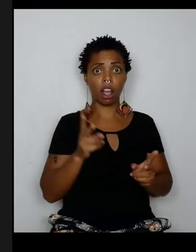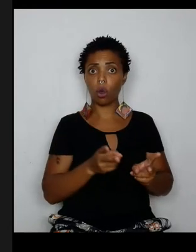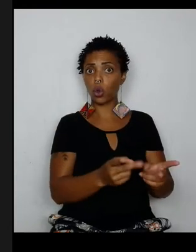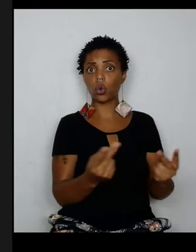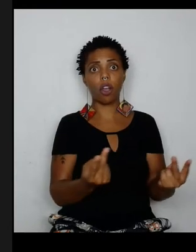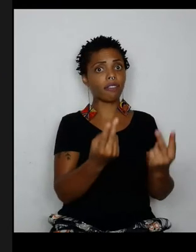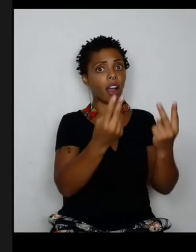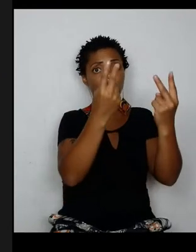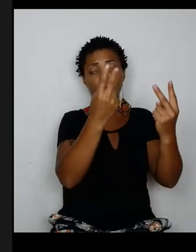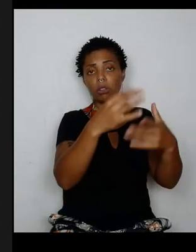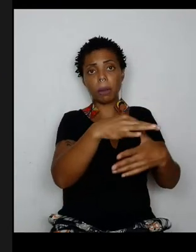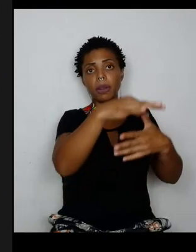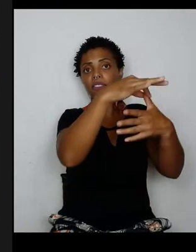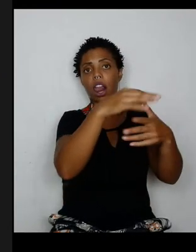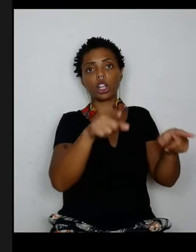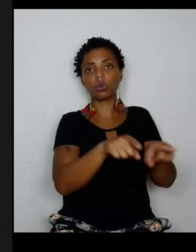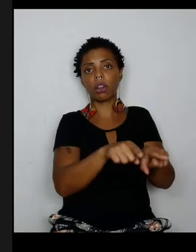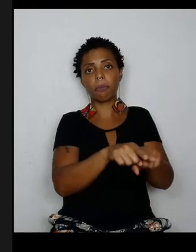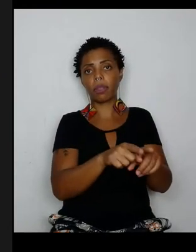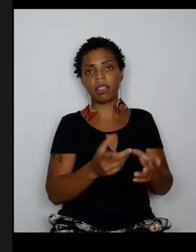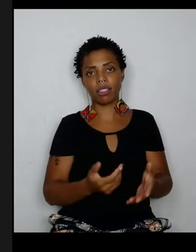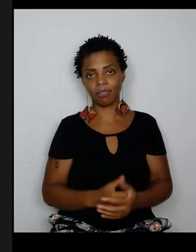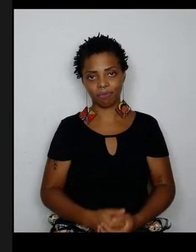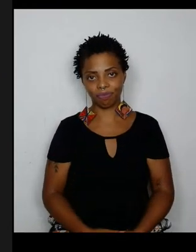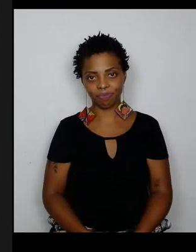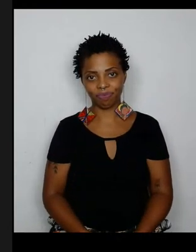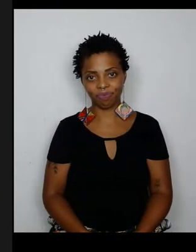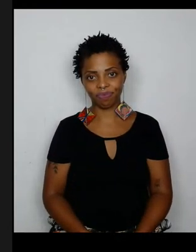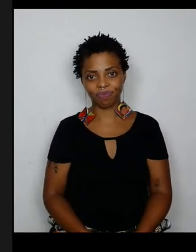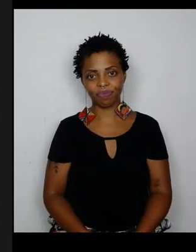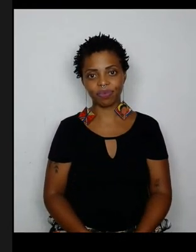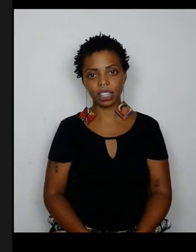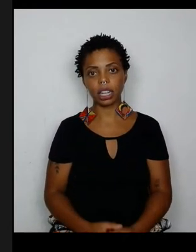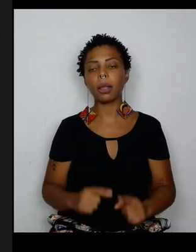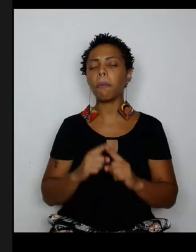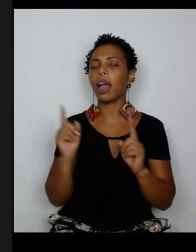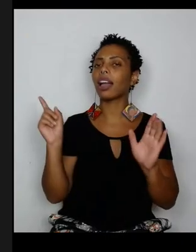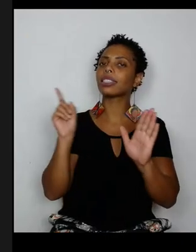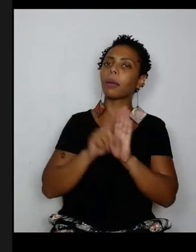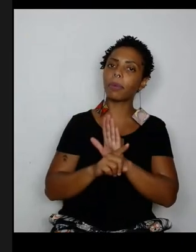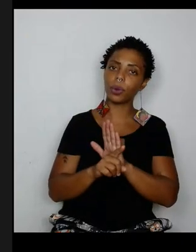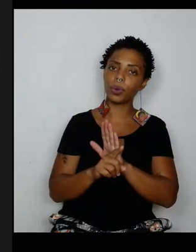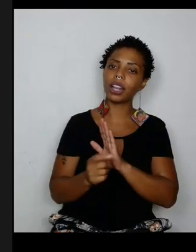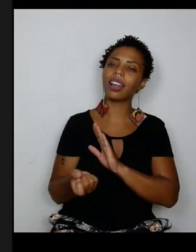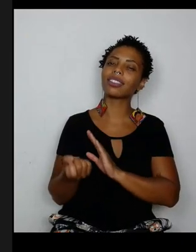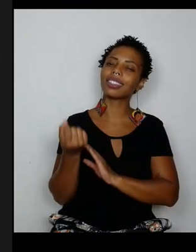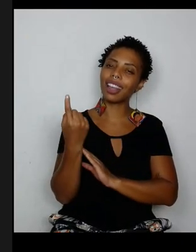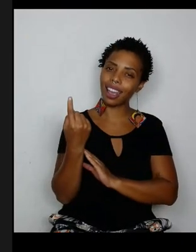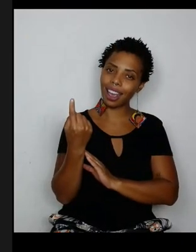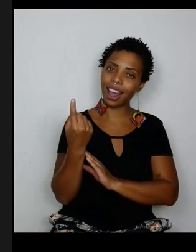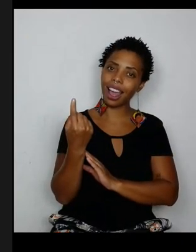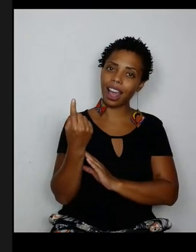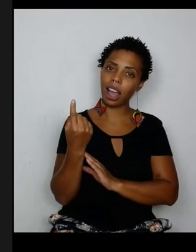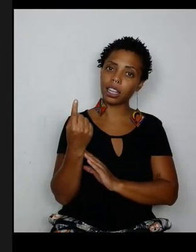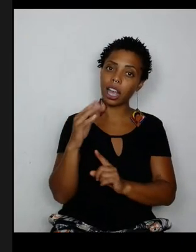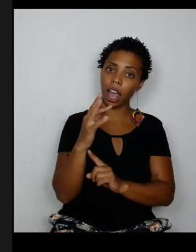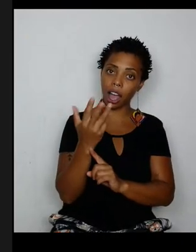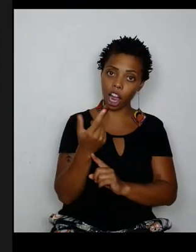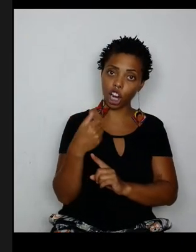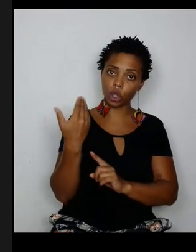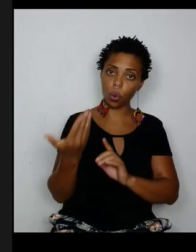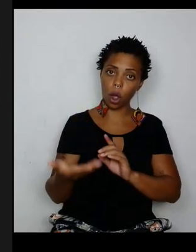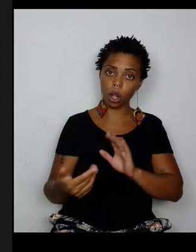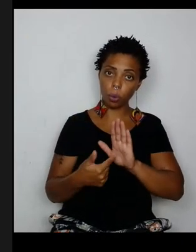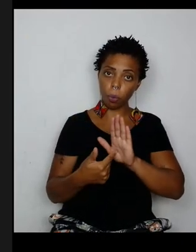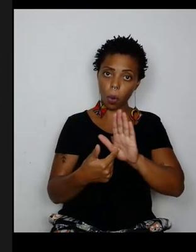well the question is more whether the art uh manifests visually those same uh blindnesses that you're describing in